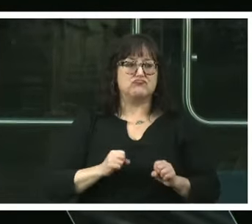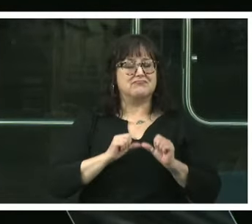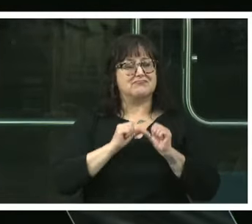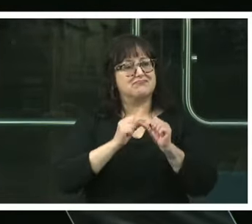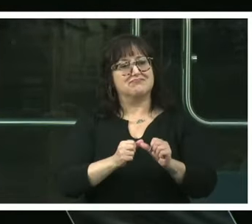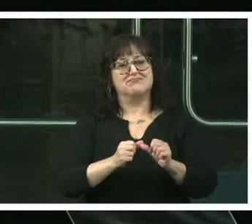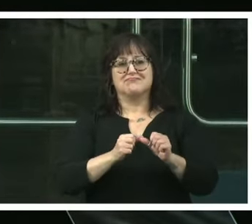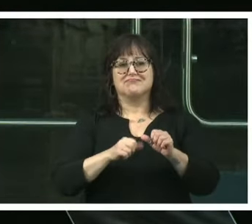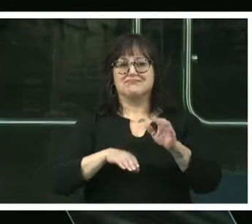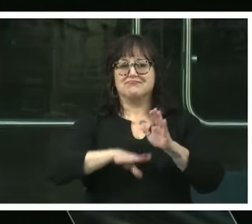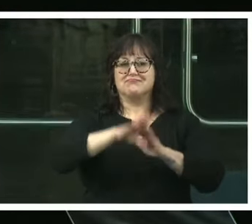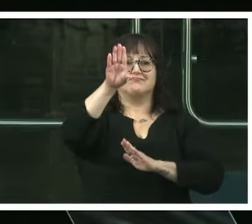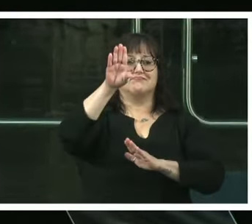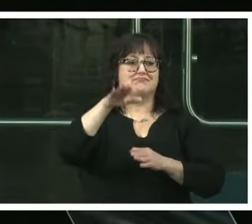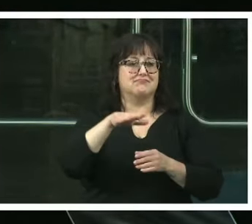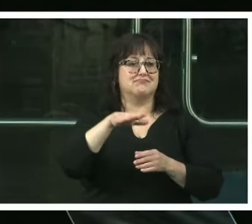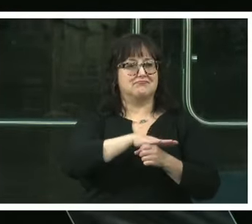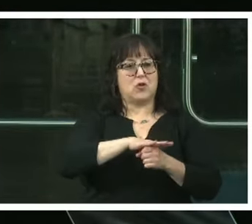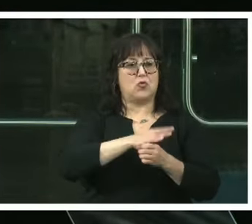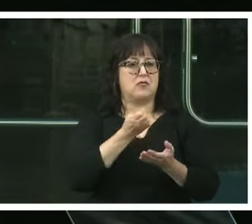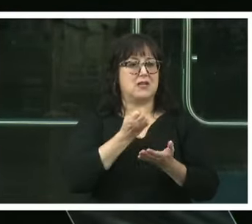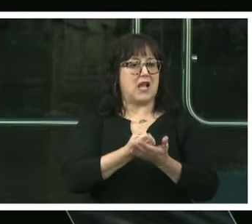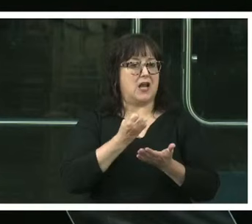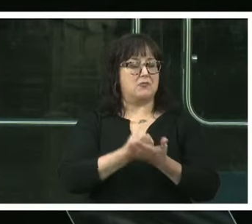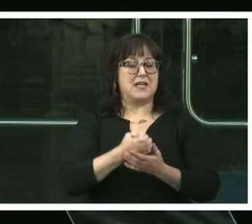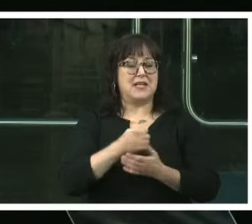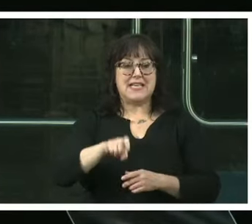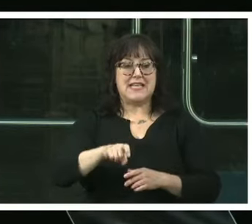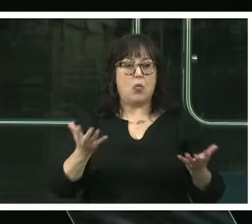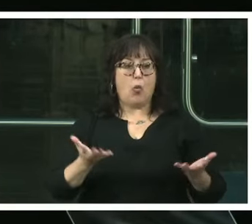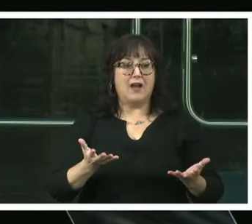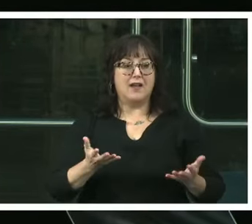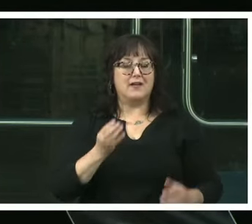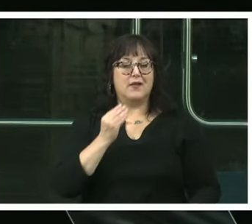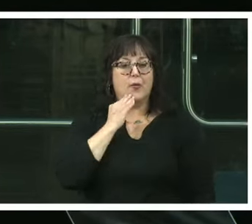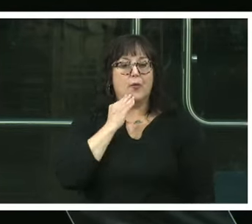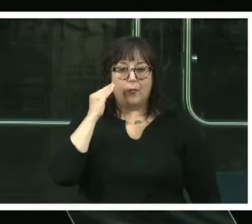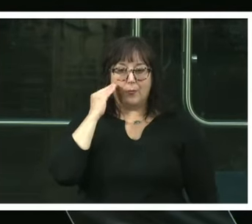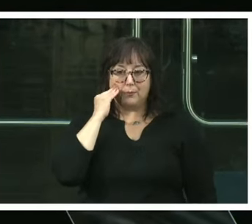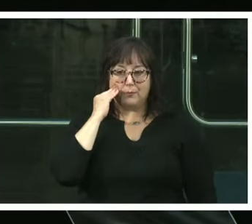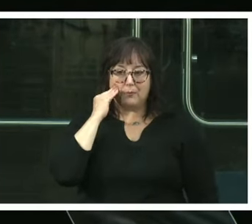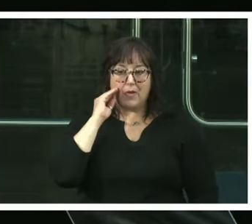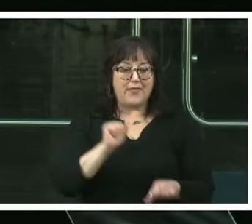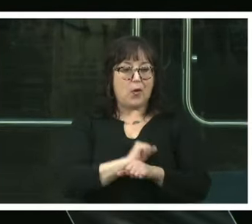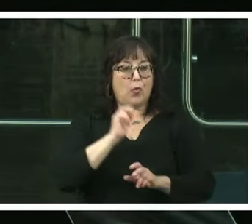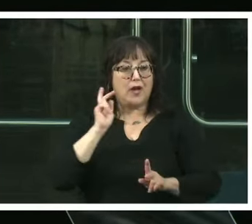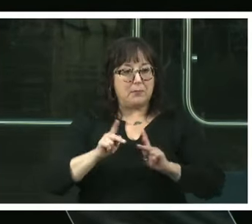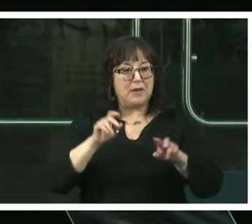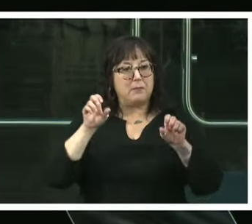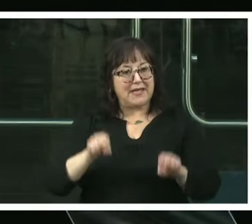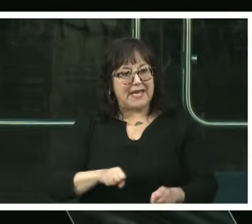local economy, we need homes that working people can actually afford.